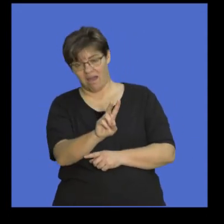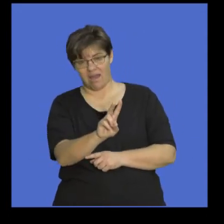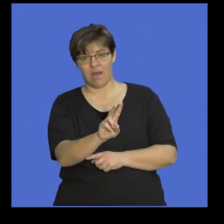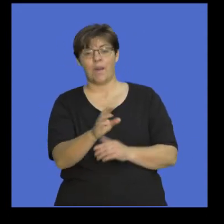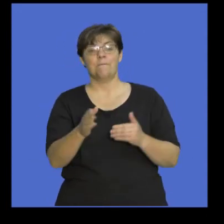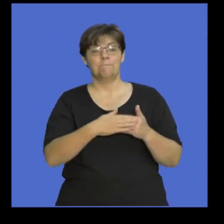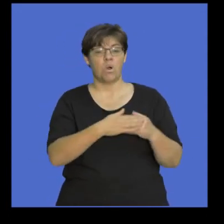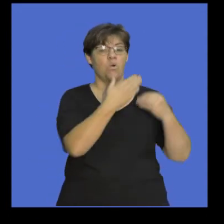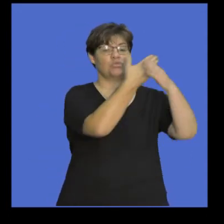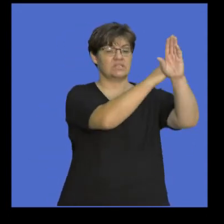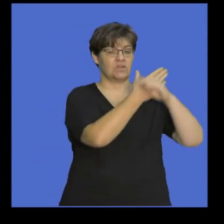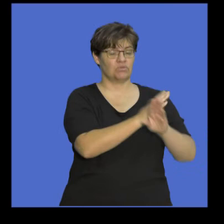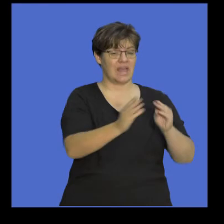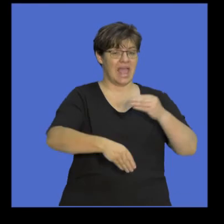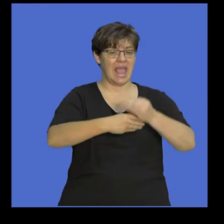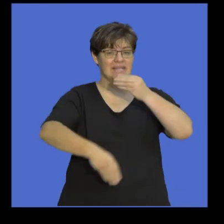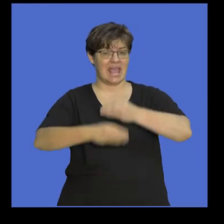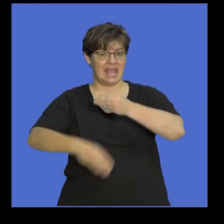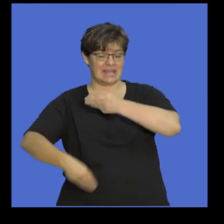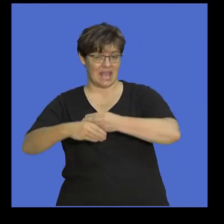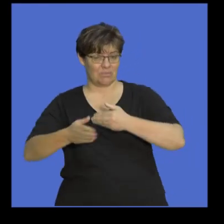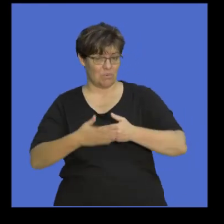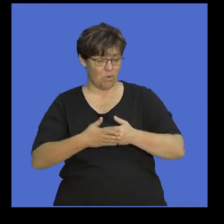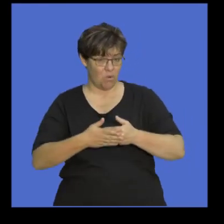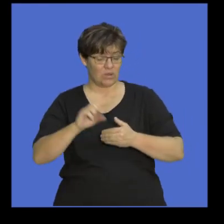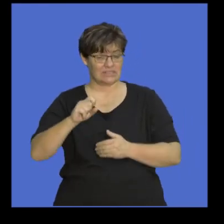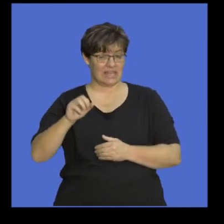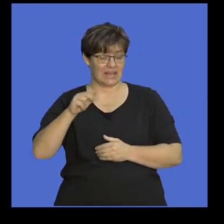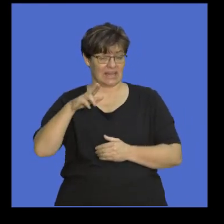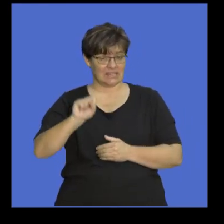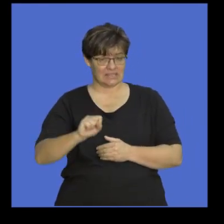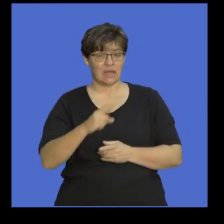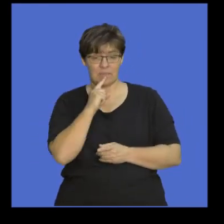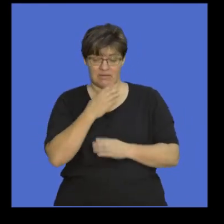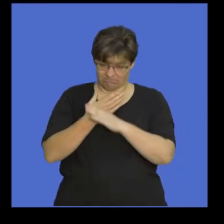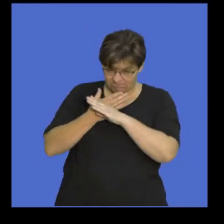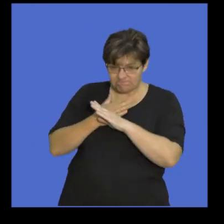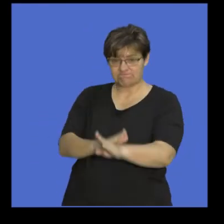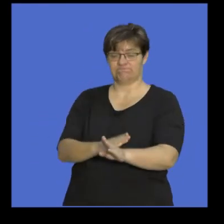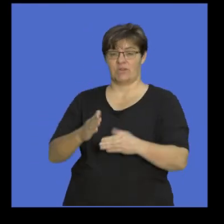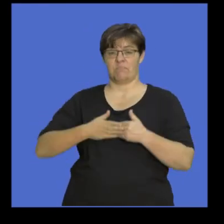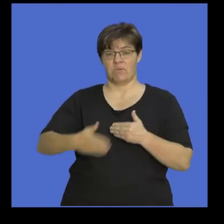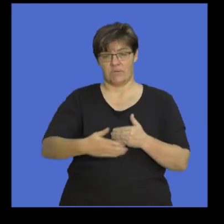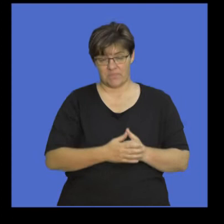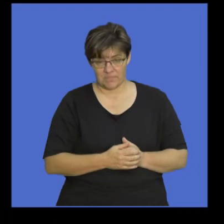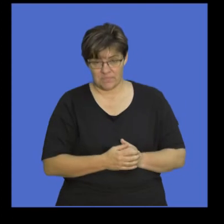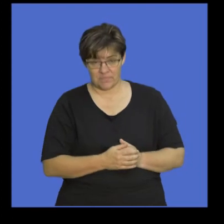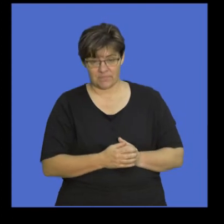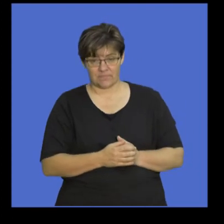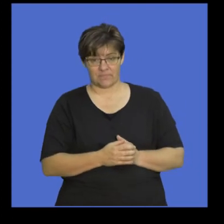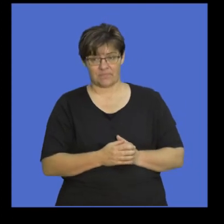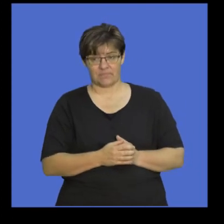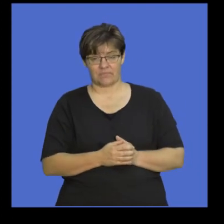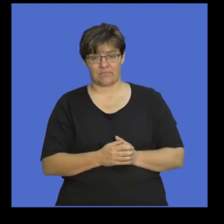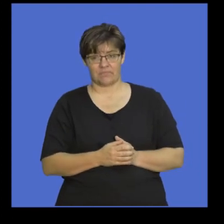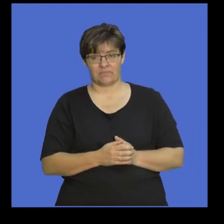can immediately project from this that the more resistors we add in series, the greater the effective resistance of